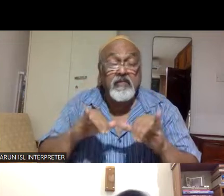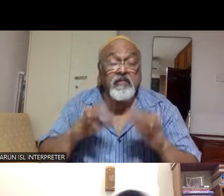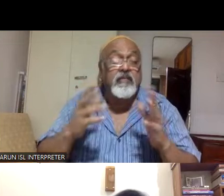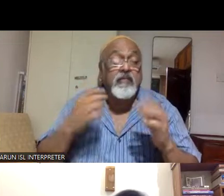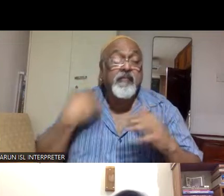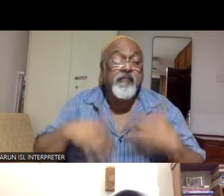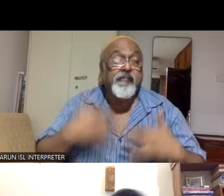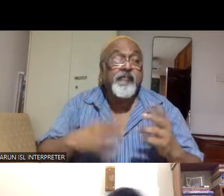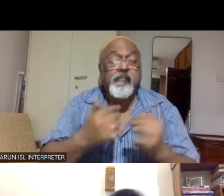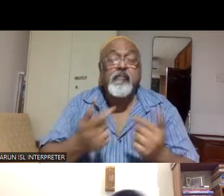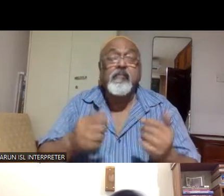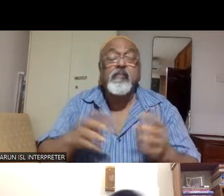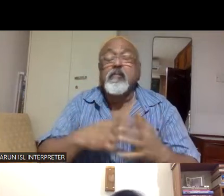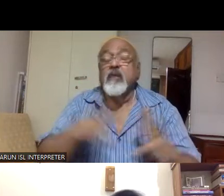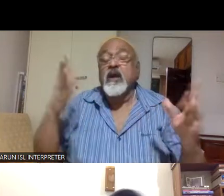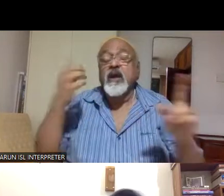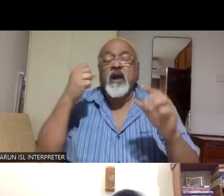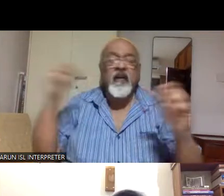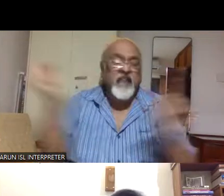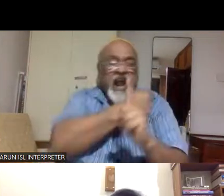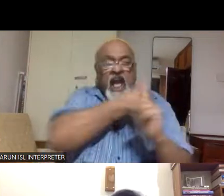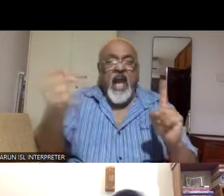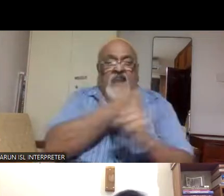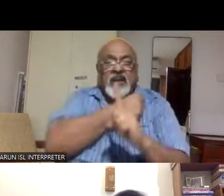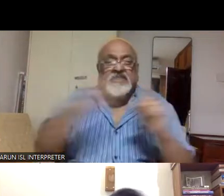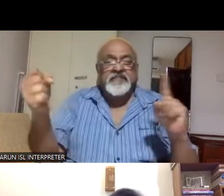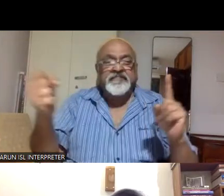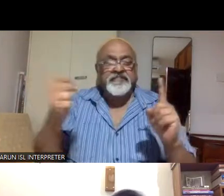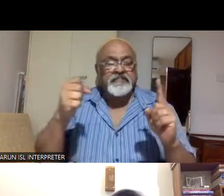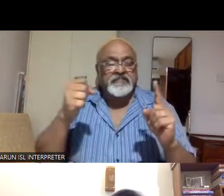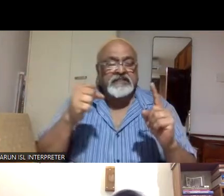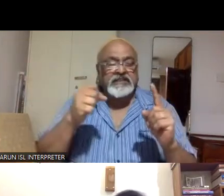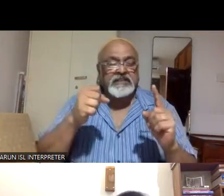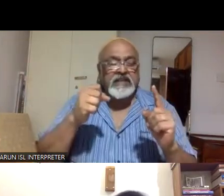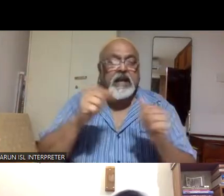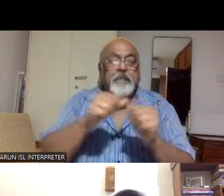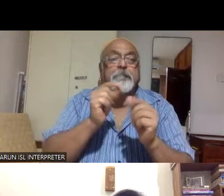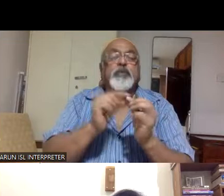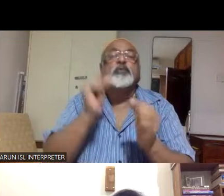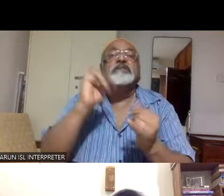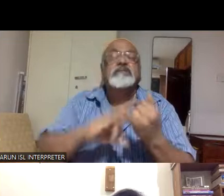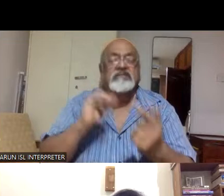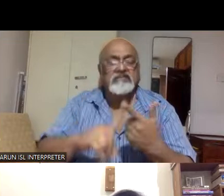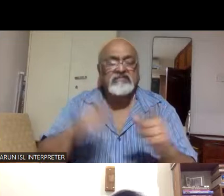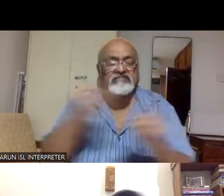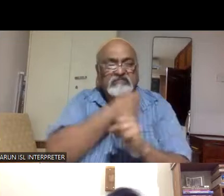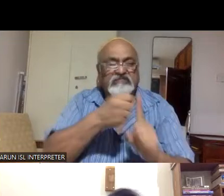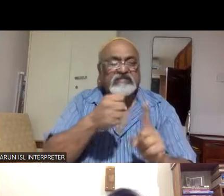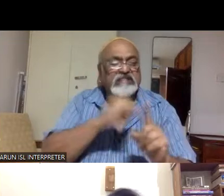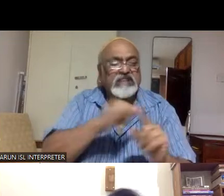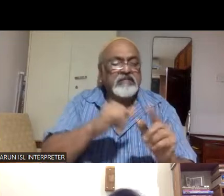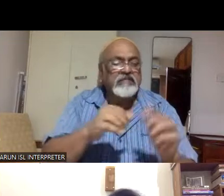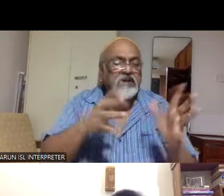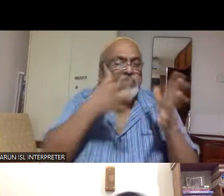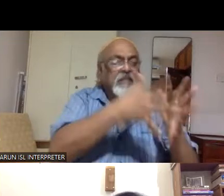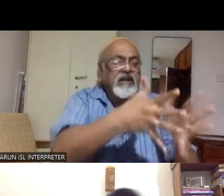is increase in violence in the family. There is increase in abuse. And who experienced